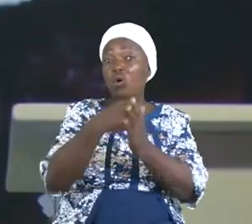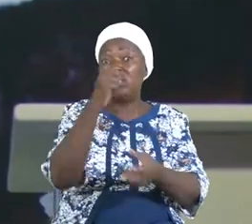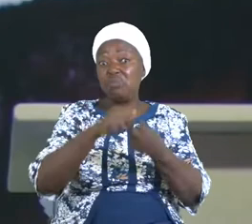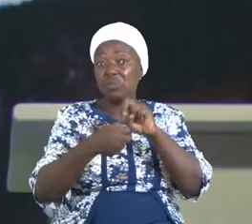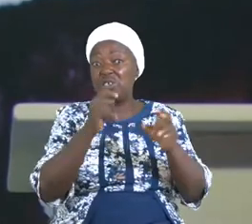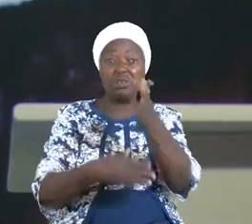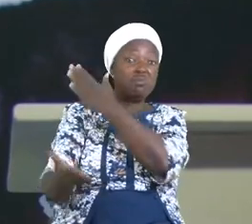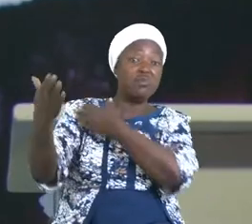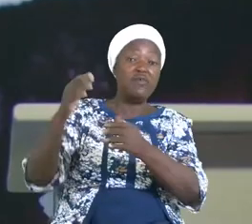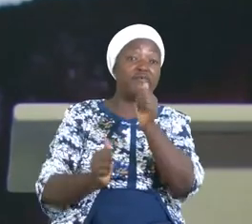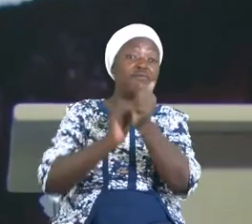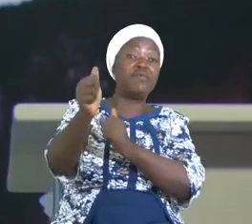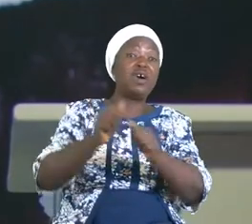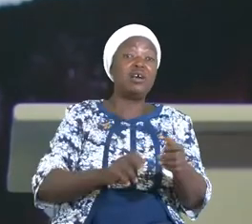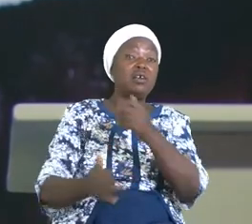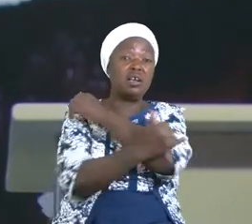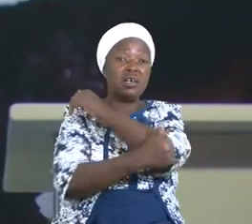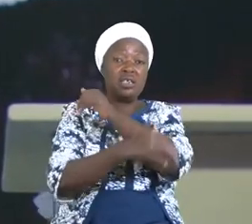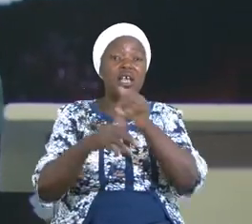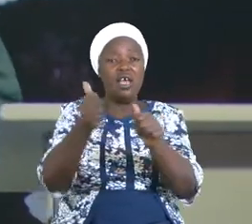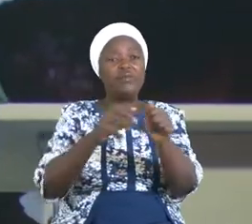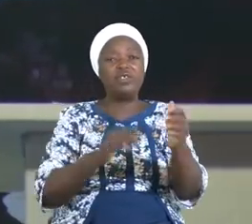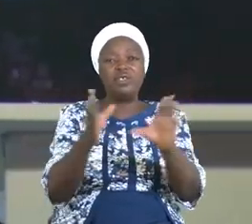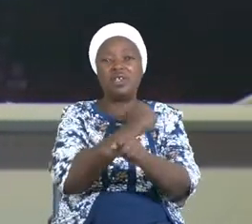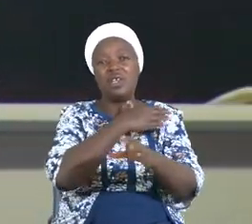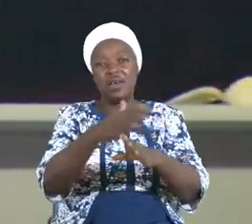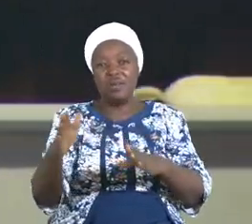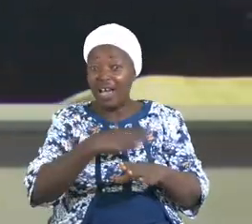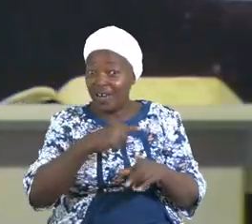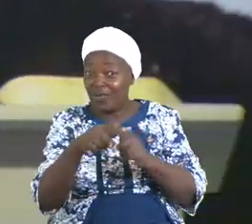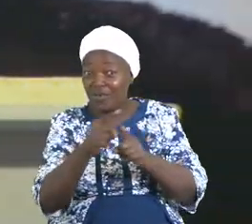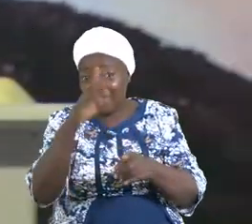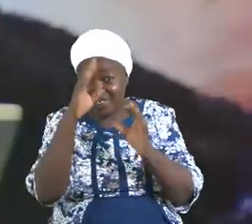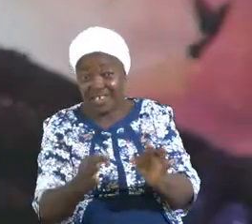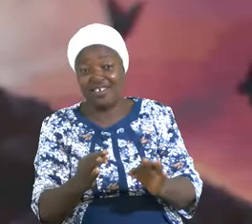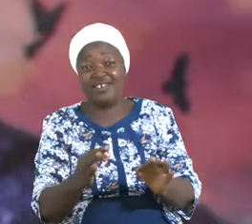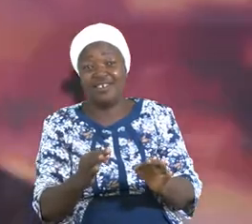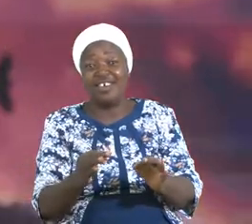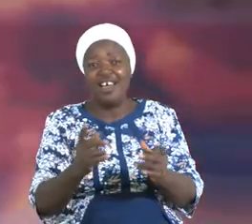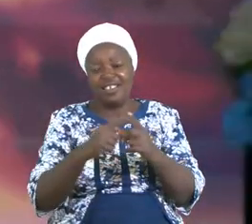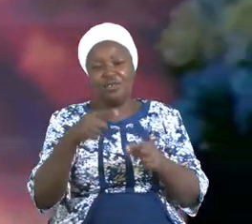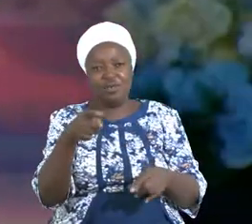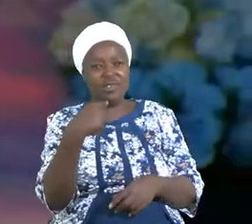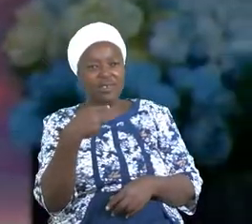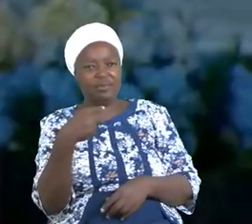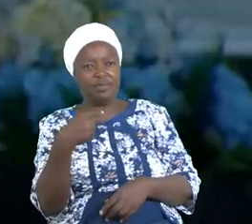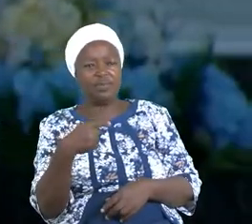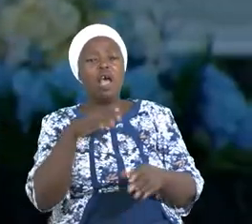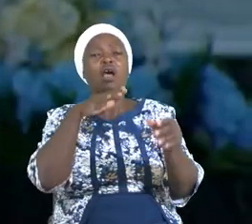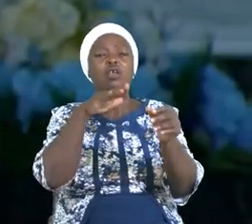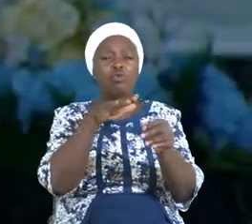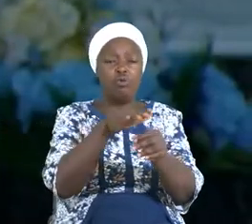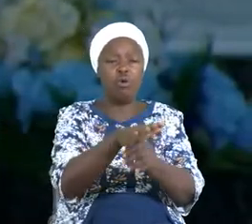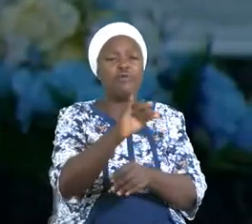country, everything taken away. And when you make up your mind and you say, enough is